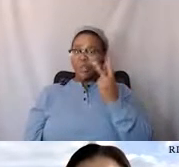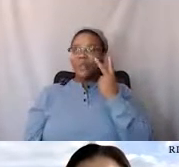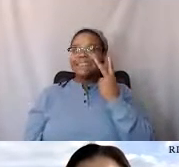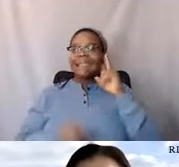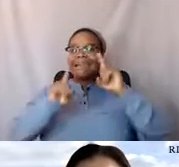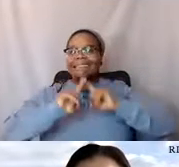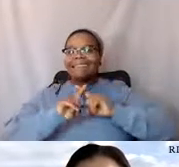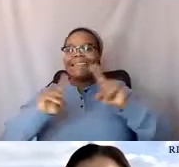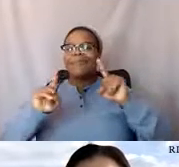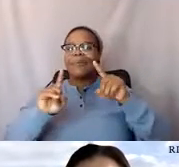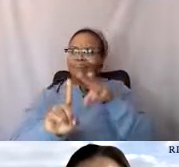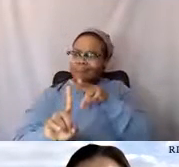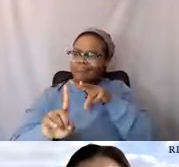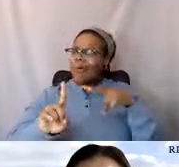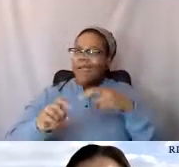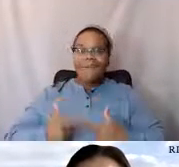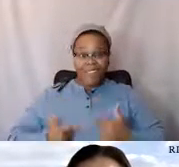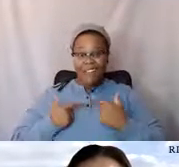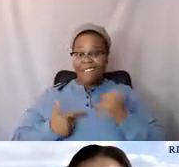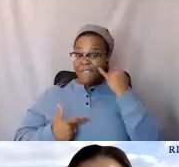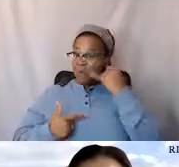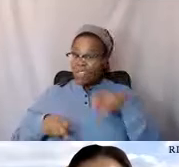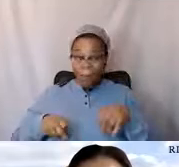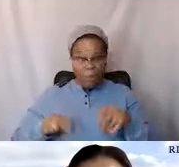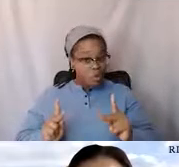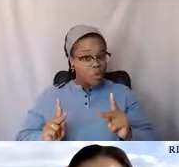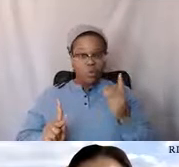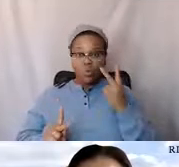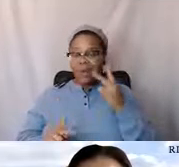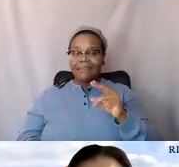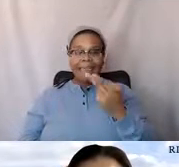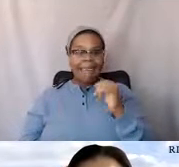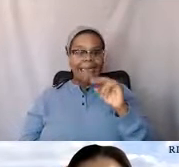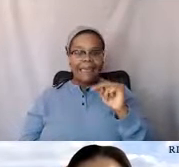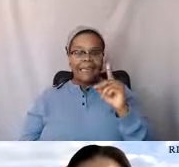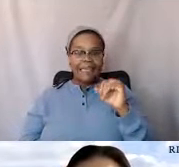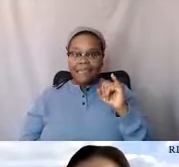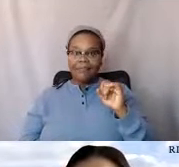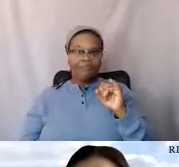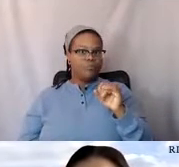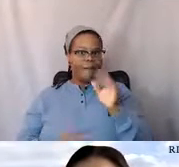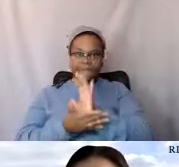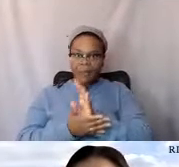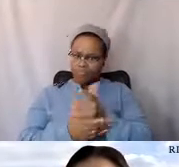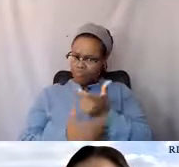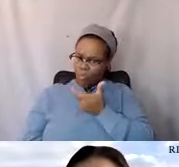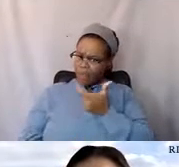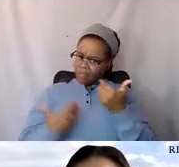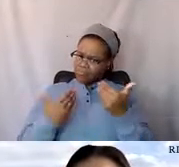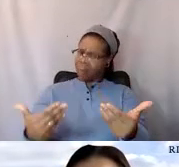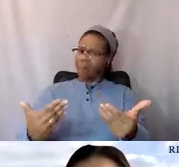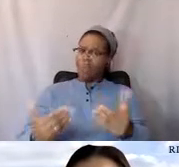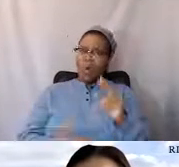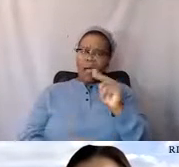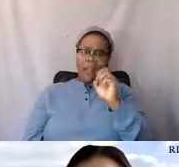life. If you get a chance to watch a Hindi film or an Urdu film, go do that. On Netflix in